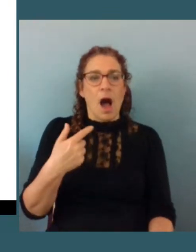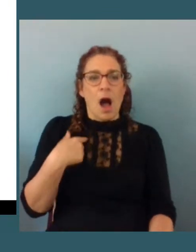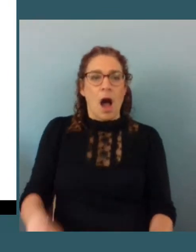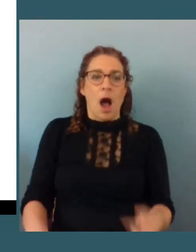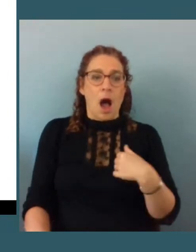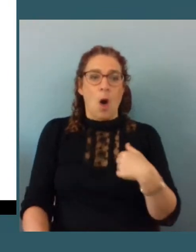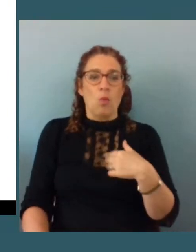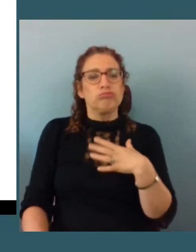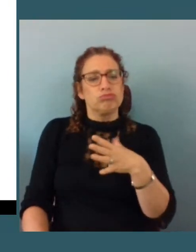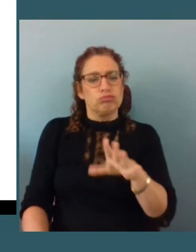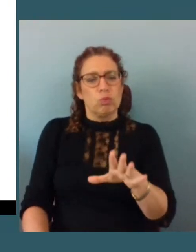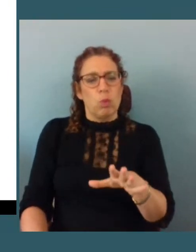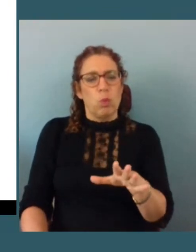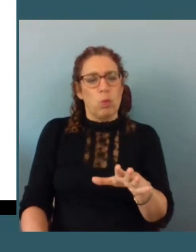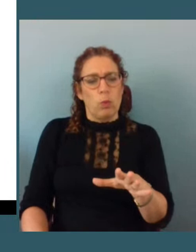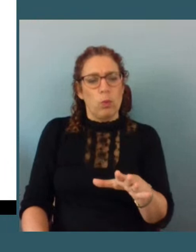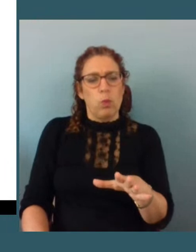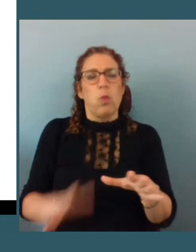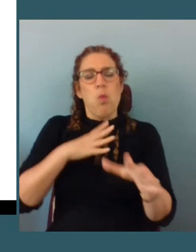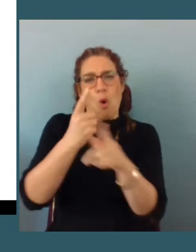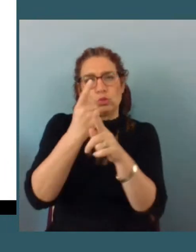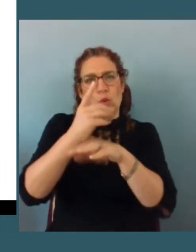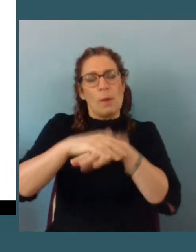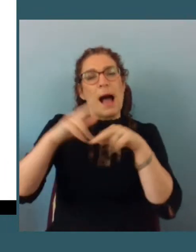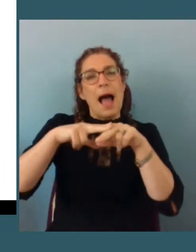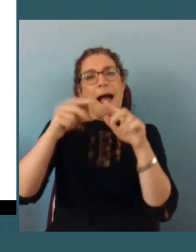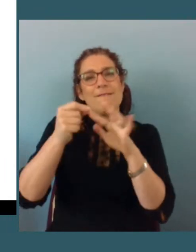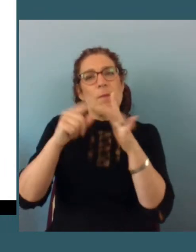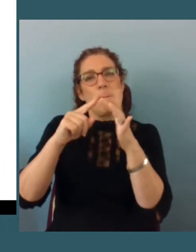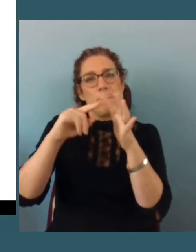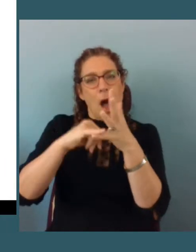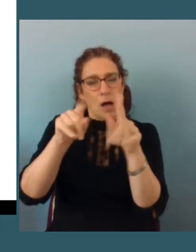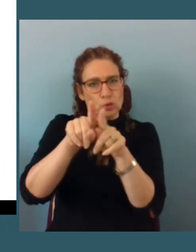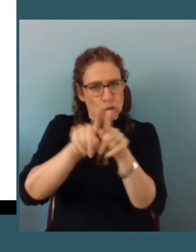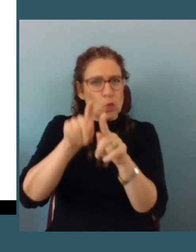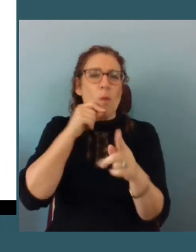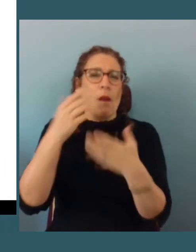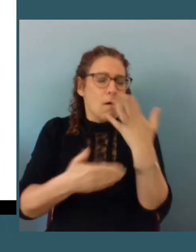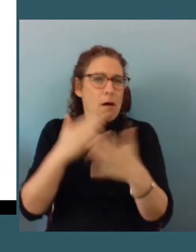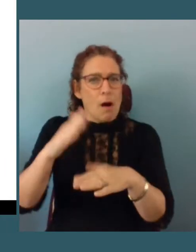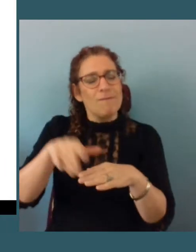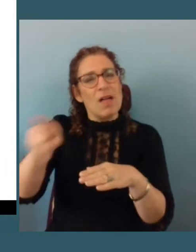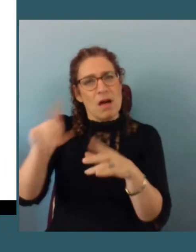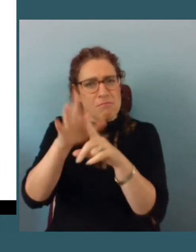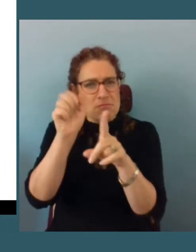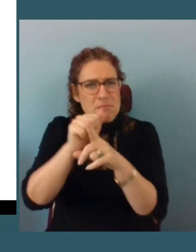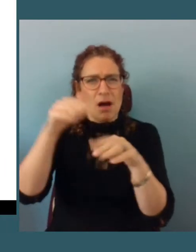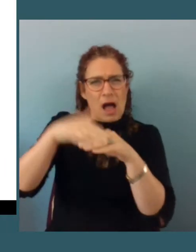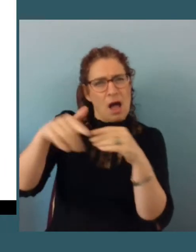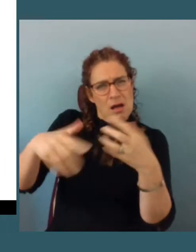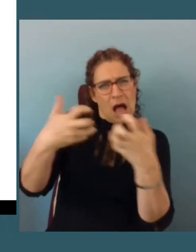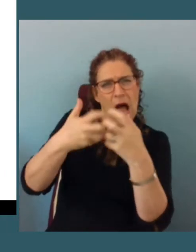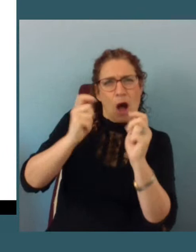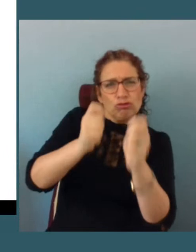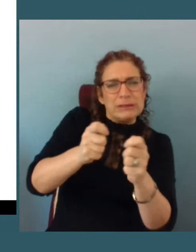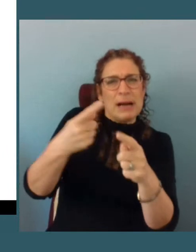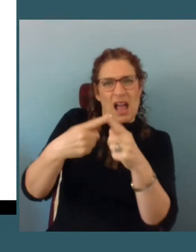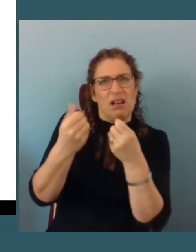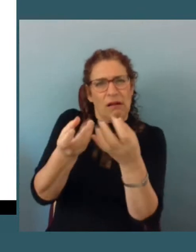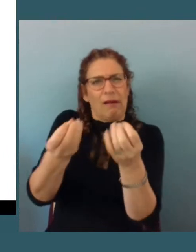the picture. And I'll give an introduction to FPIES diagnosis, treatment and management.